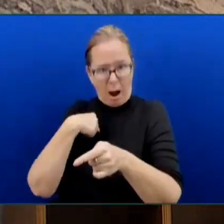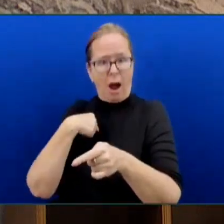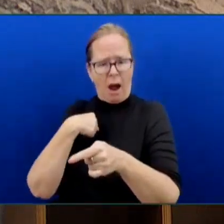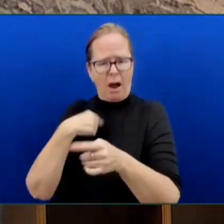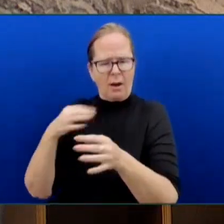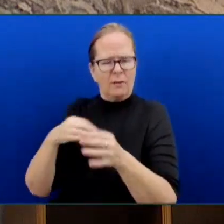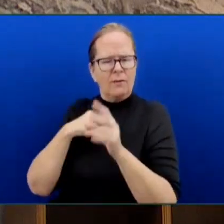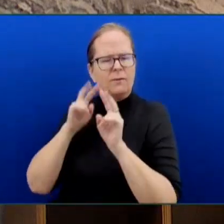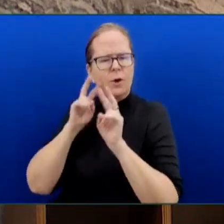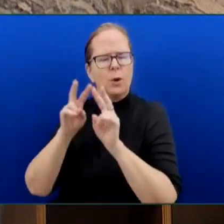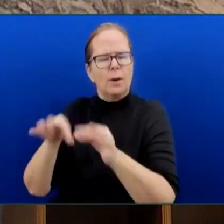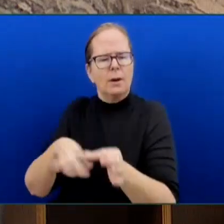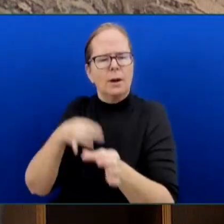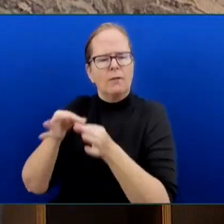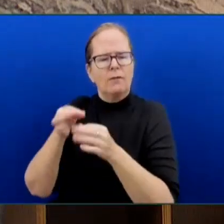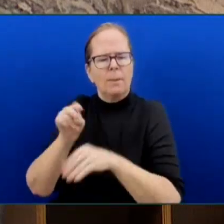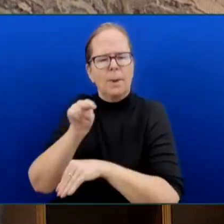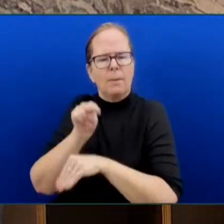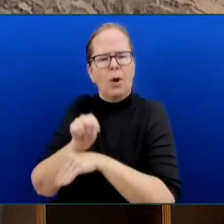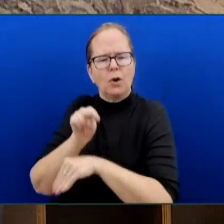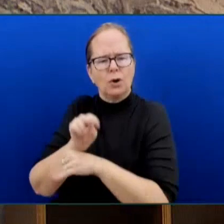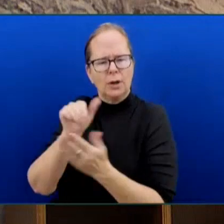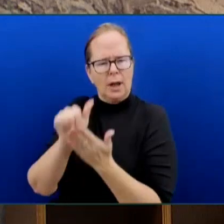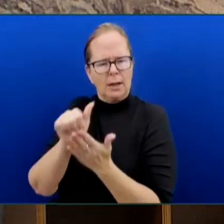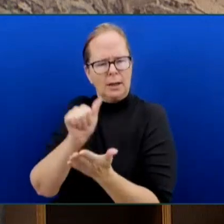my question is to the Chair of the Select Standing Committee.